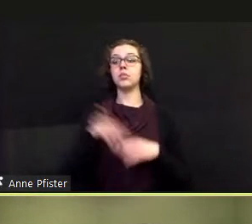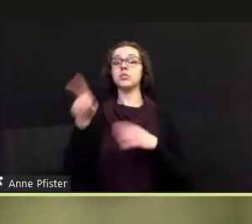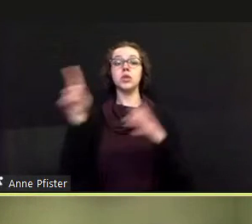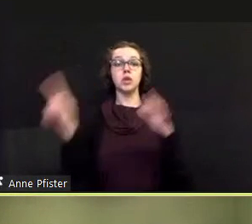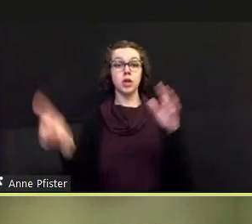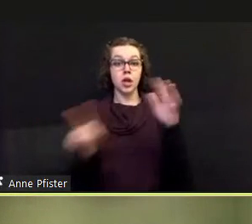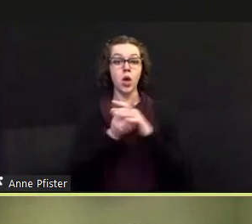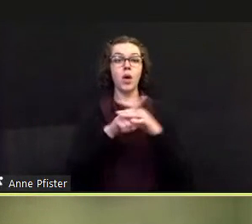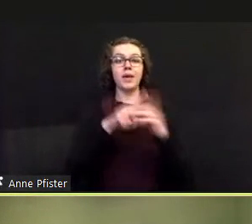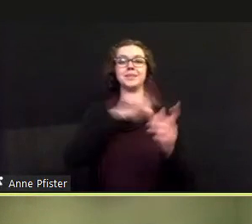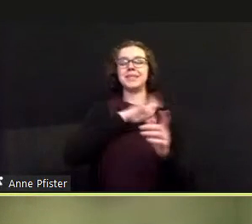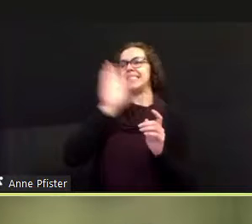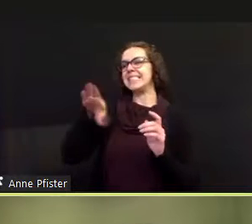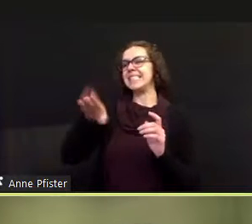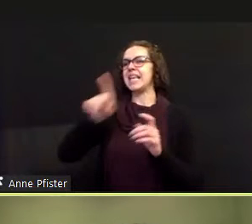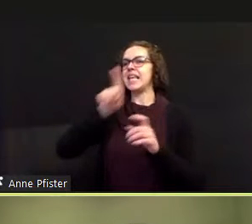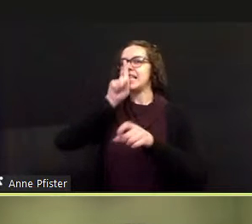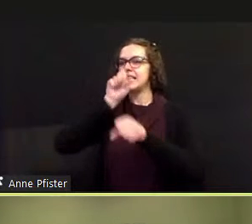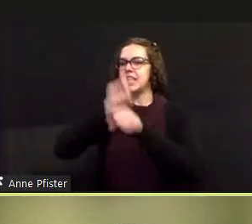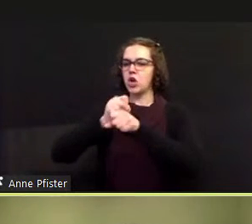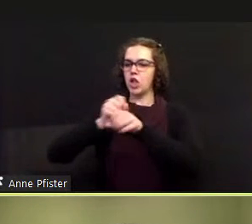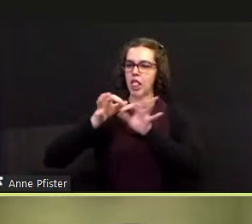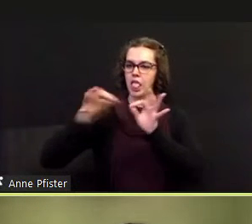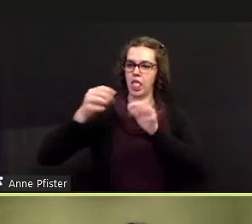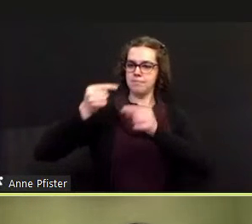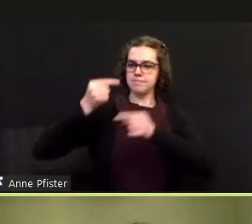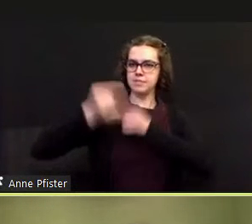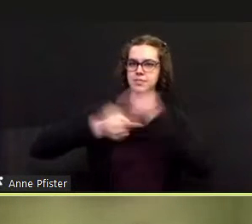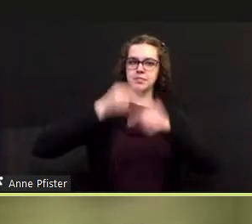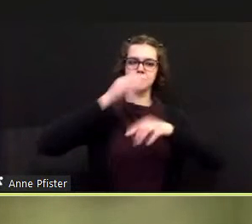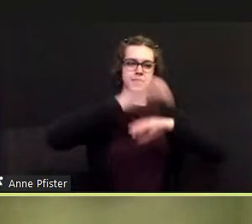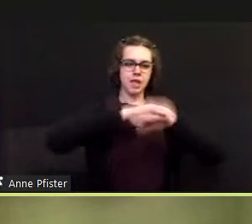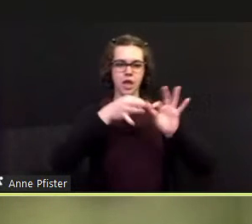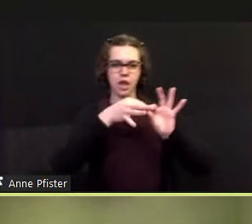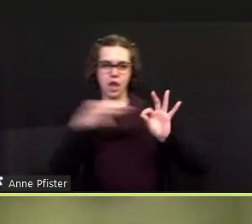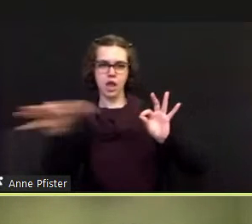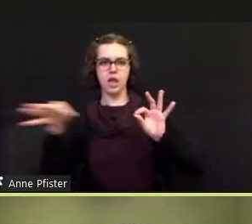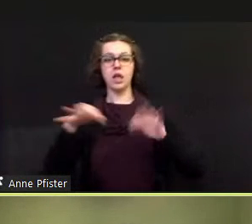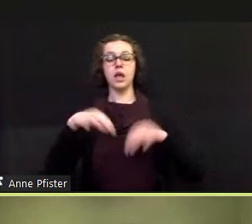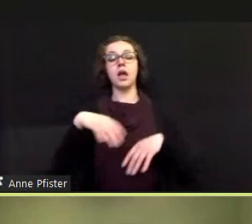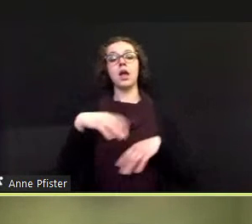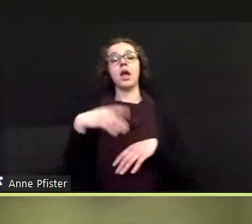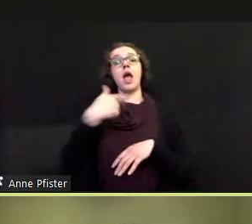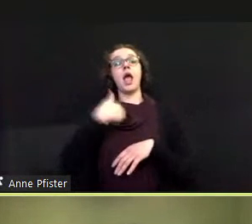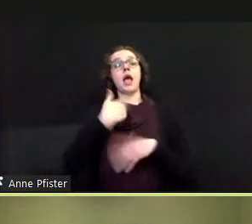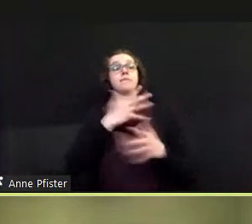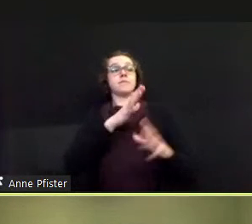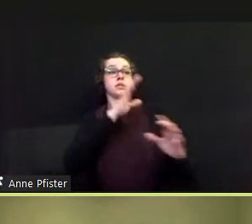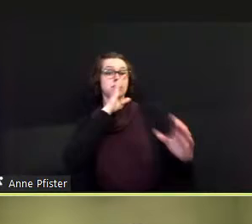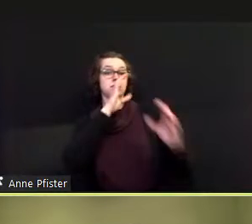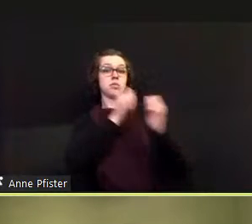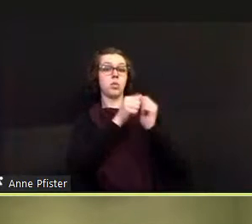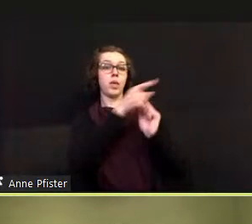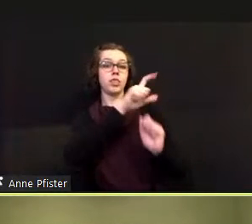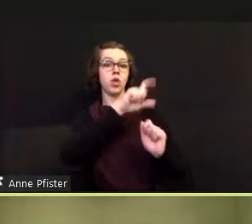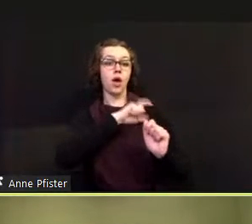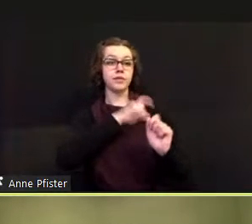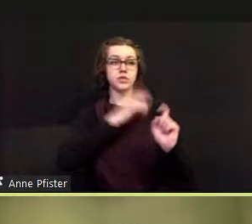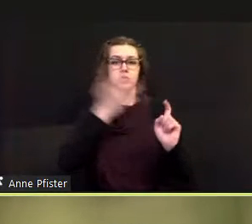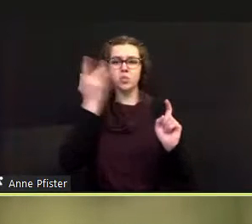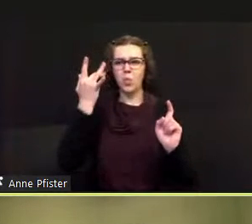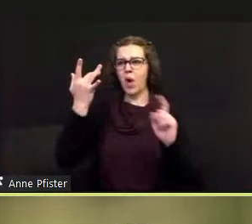possible. And based on personal communication that I've had with the officer, He did this because